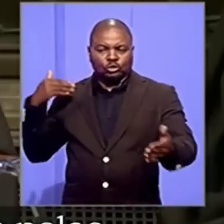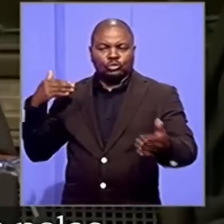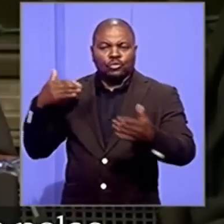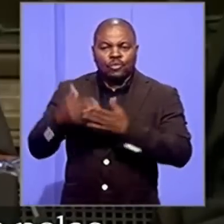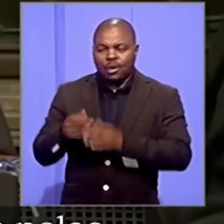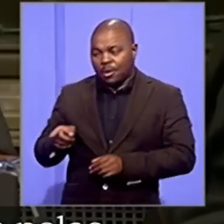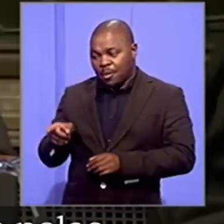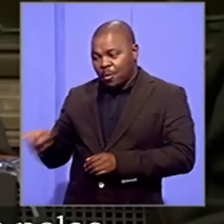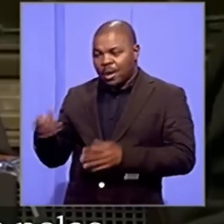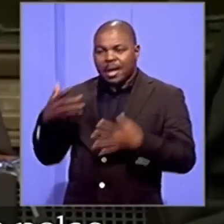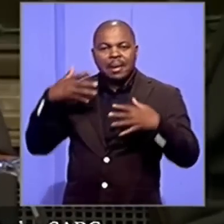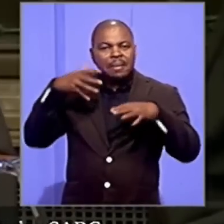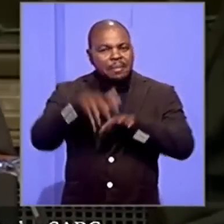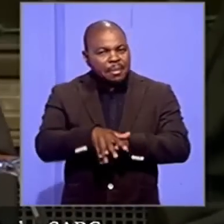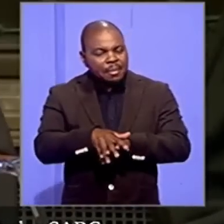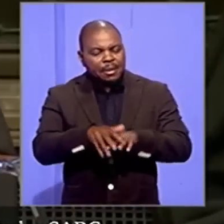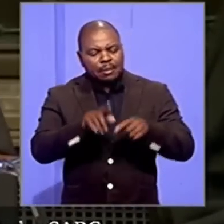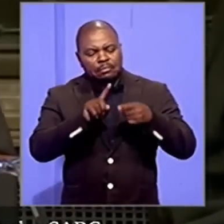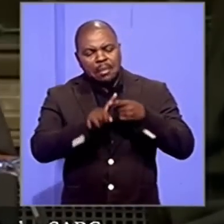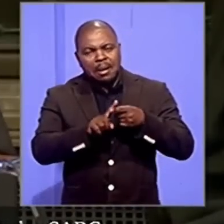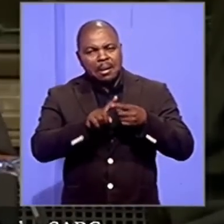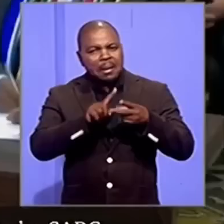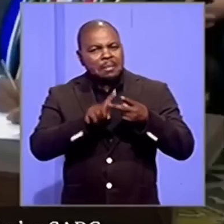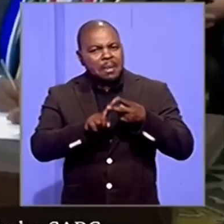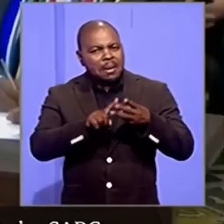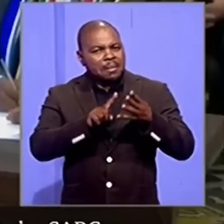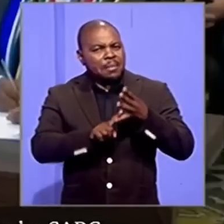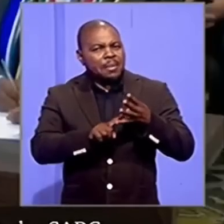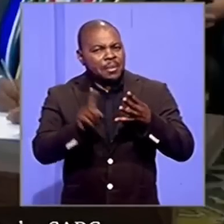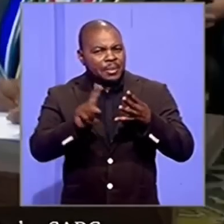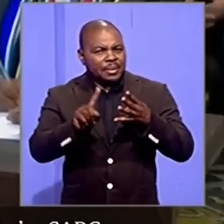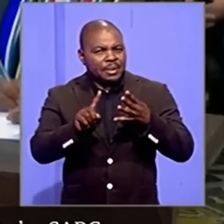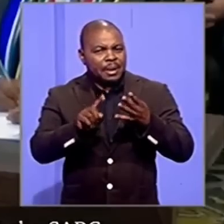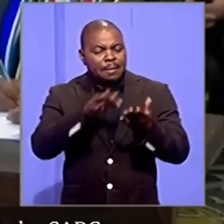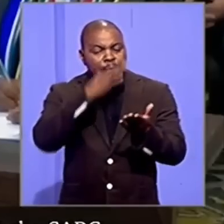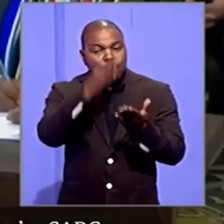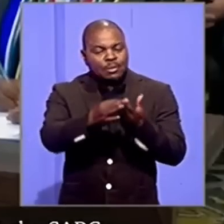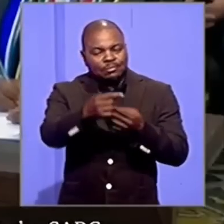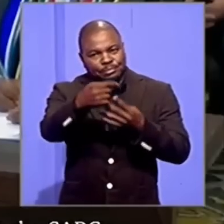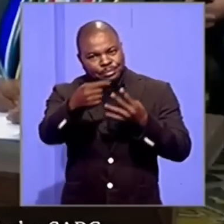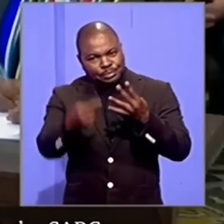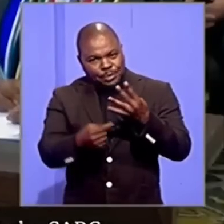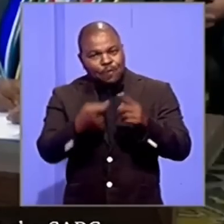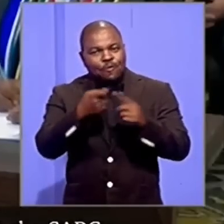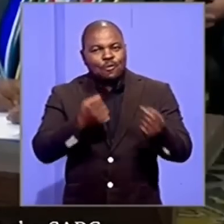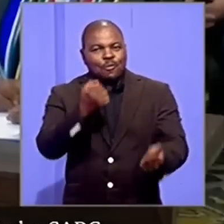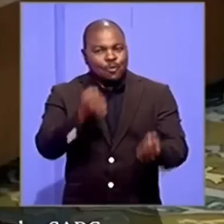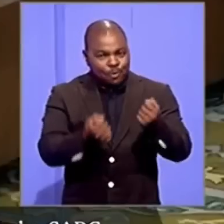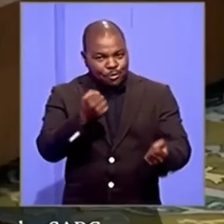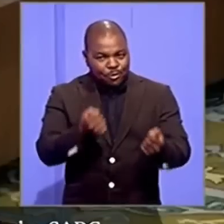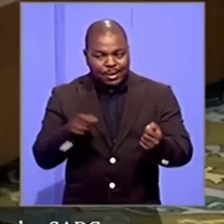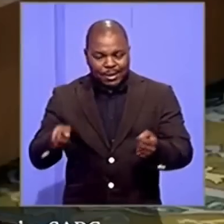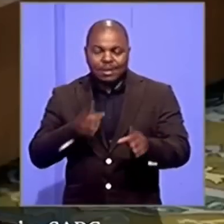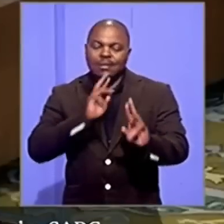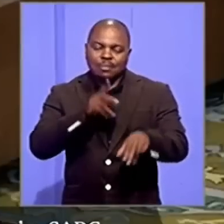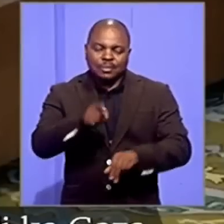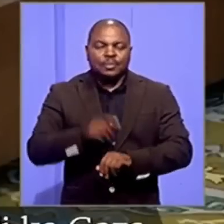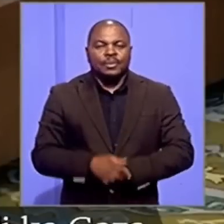tshebetsong kapa e qadile ho kenya tshebetsong ditshitshinyo tsena tse entsweng ke